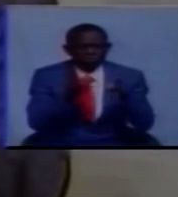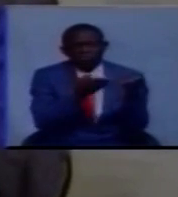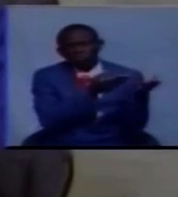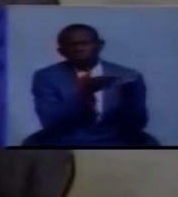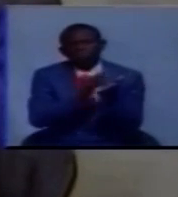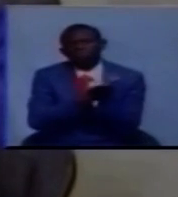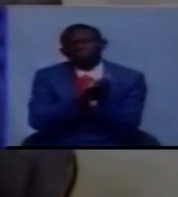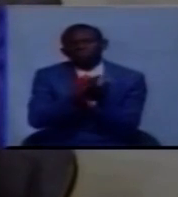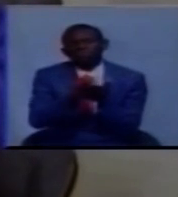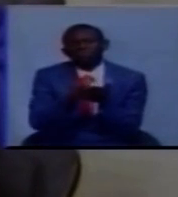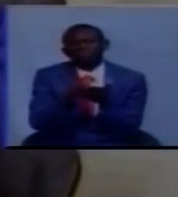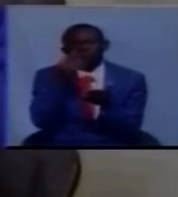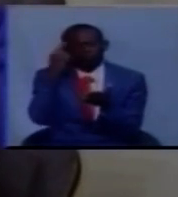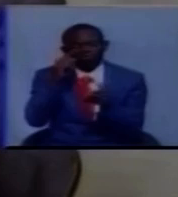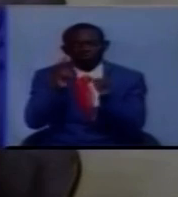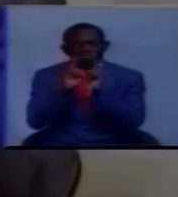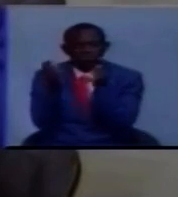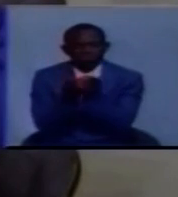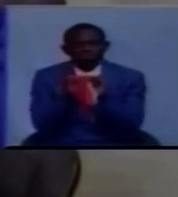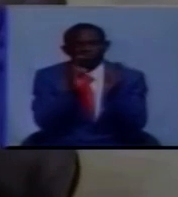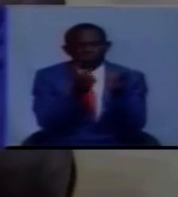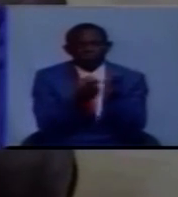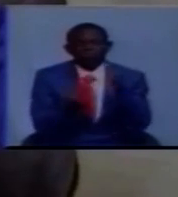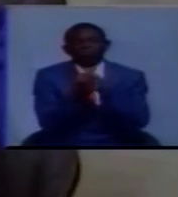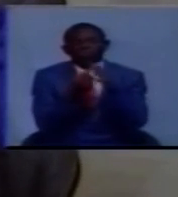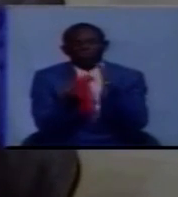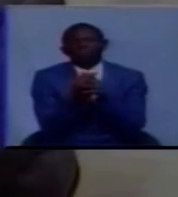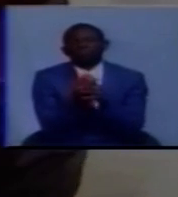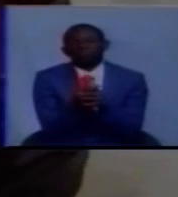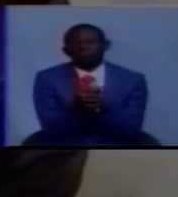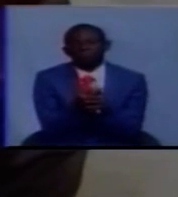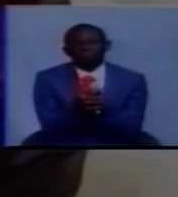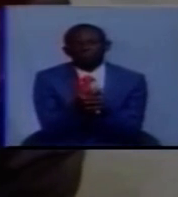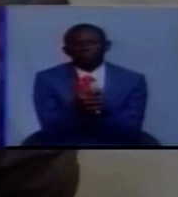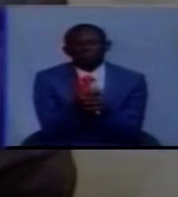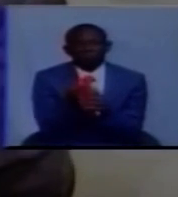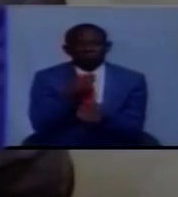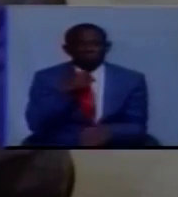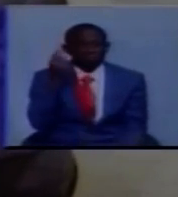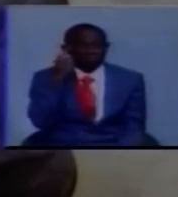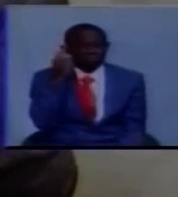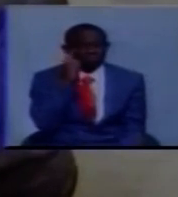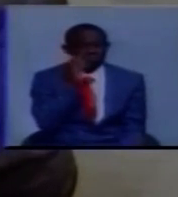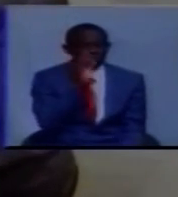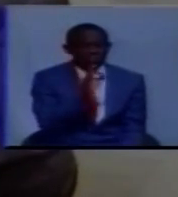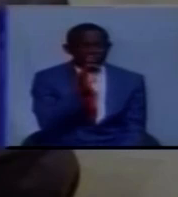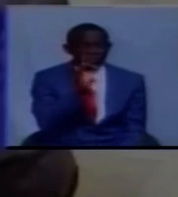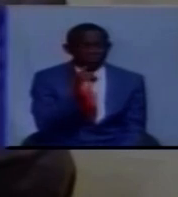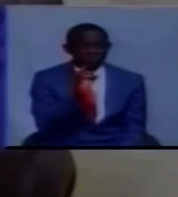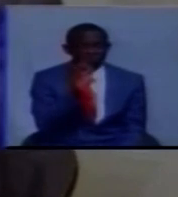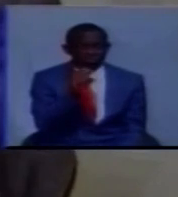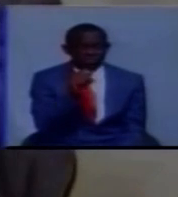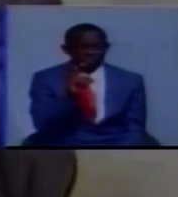unions, the preparation of the unions is concerned. I am informed that FFTUZ and the